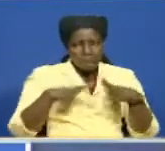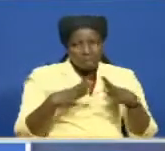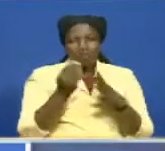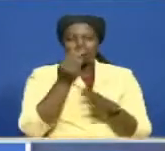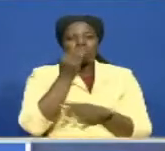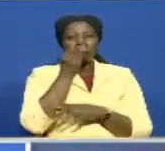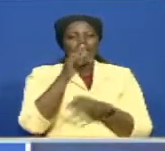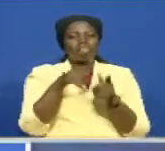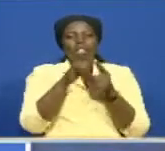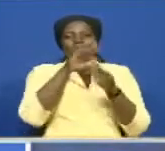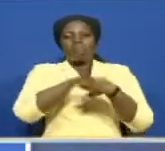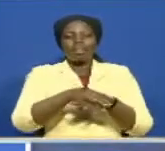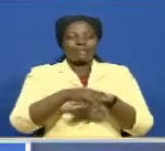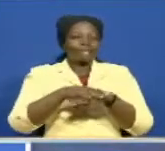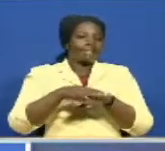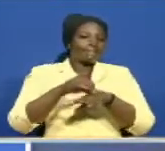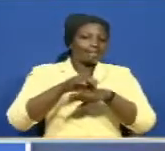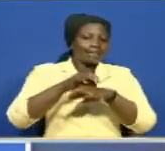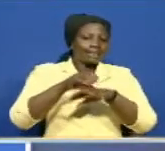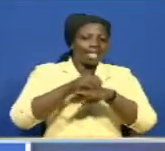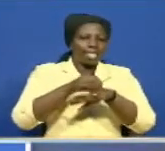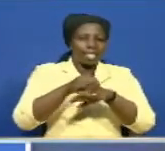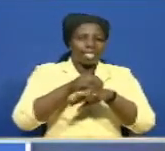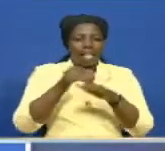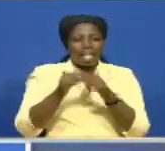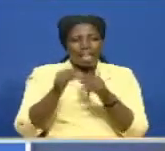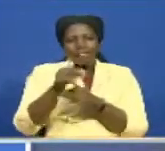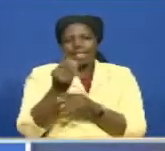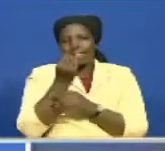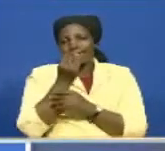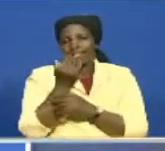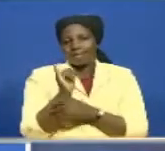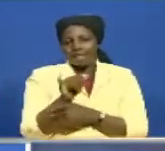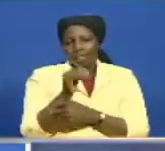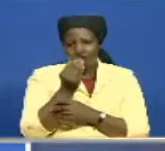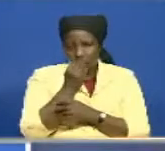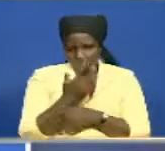the delicacy. Details of this and other stories in the county news briefs.